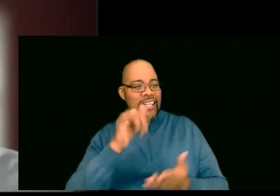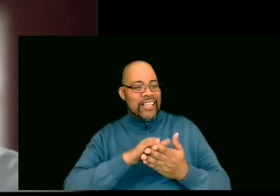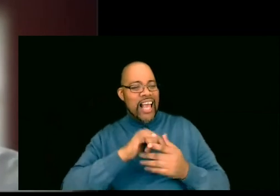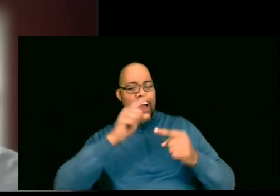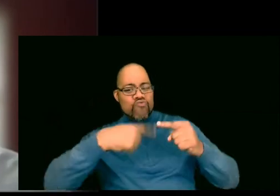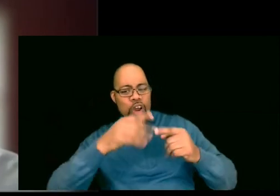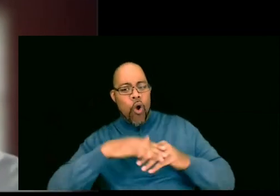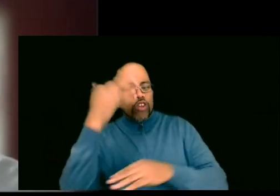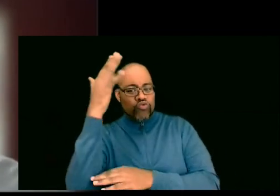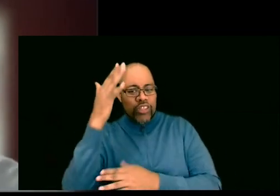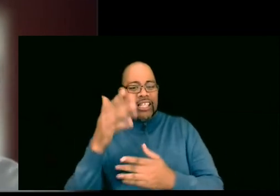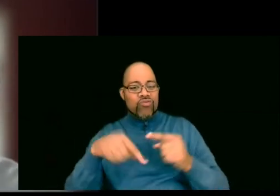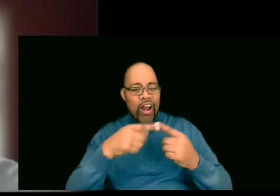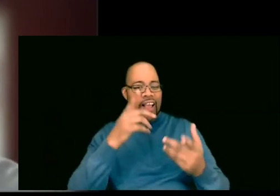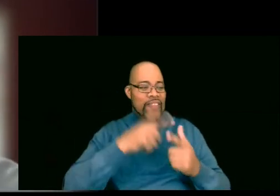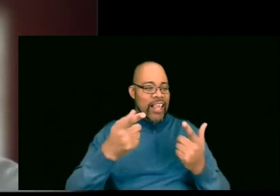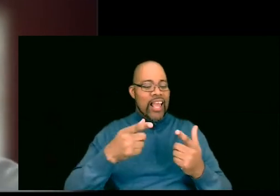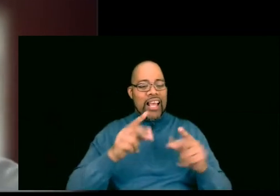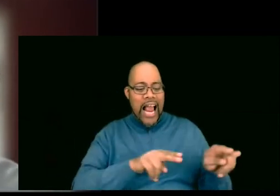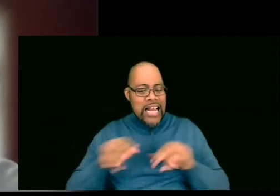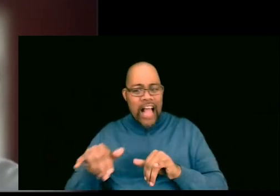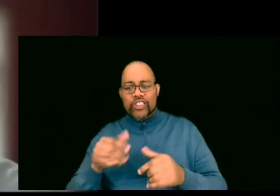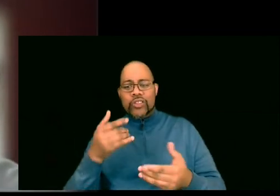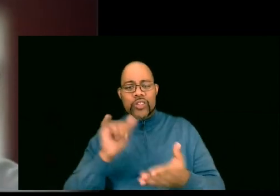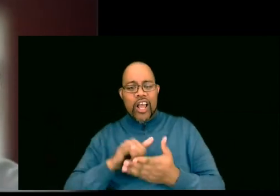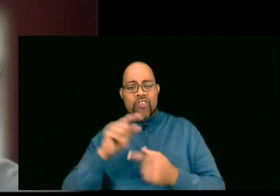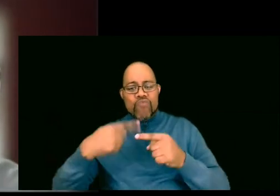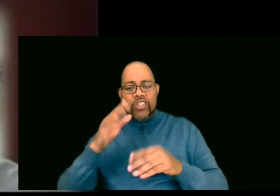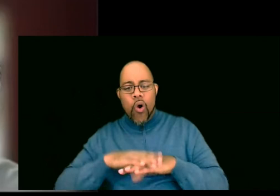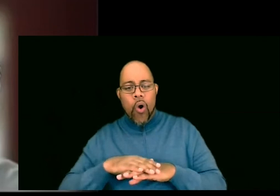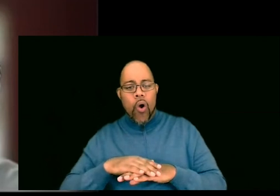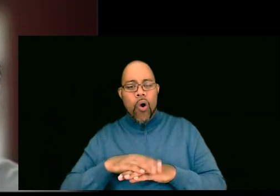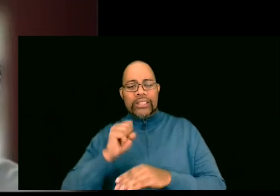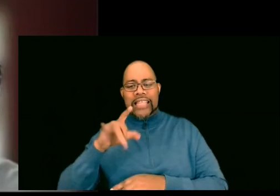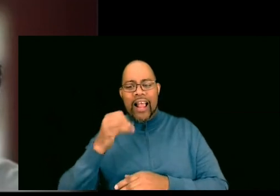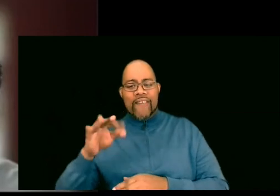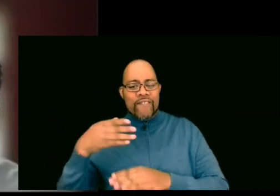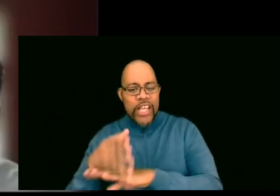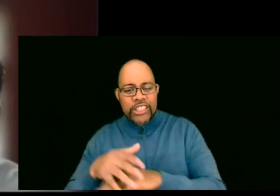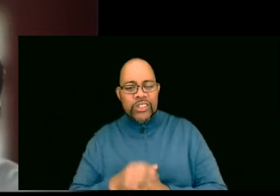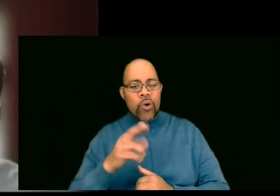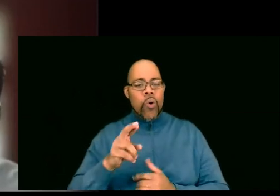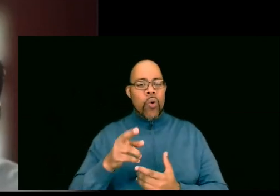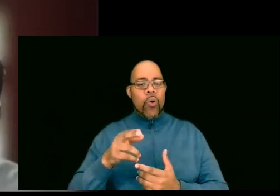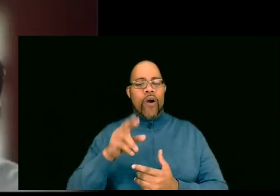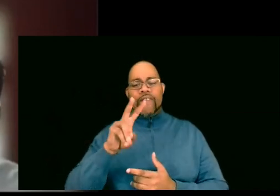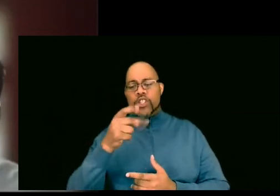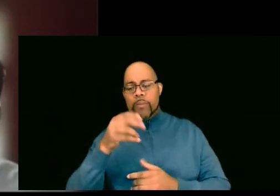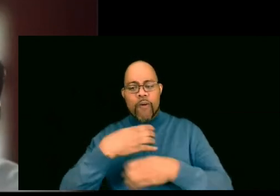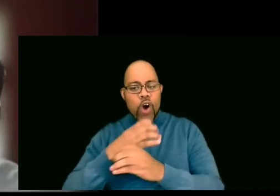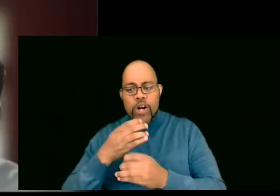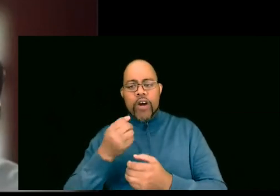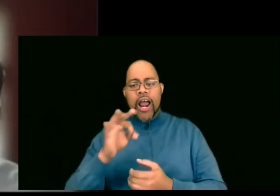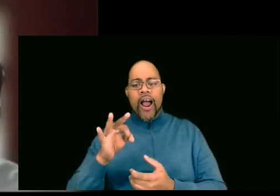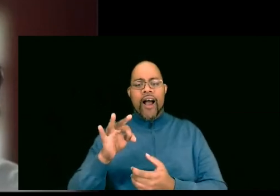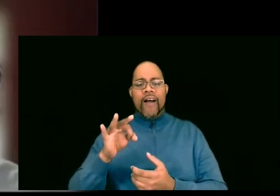and you see the rings on the tree's trunk. And then the analogy, you look at those rings on the scale of a fish or the vertebrae